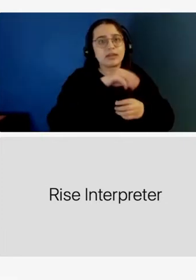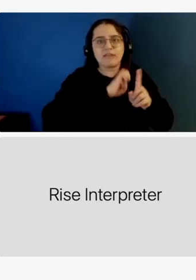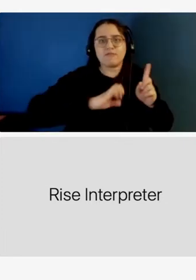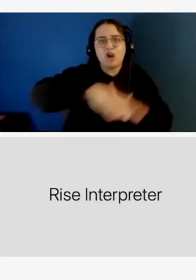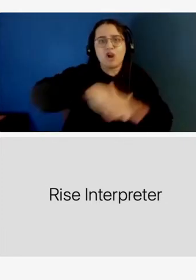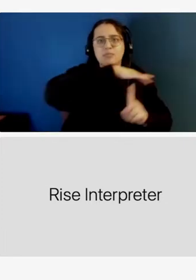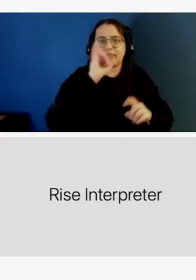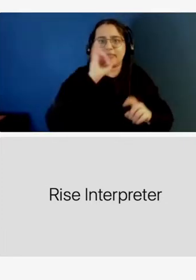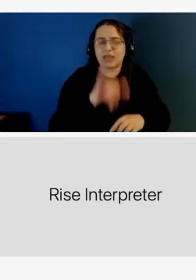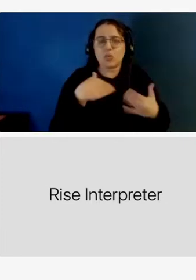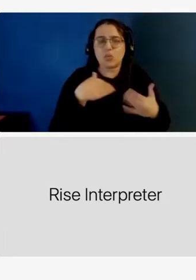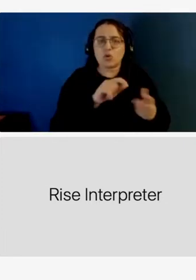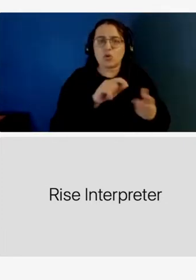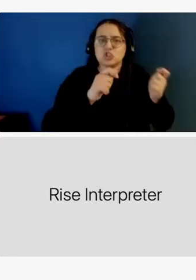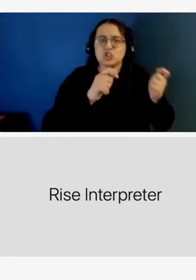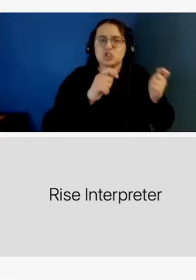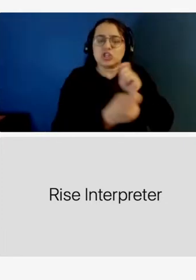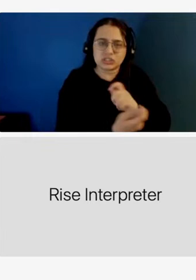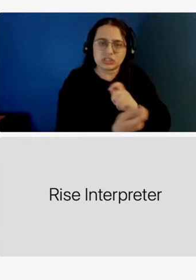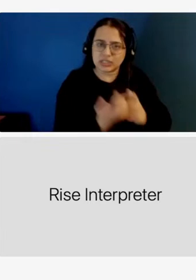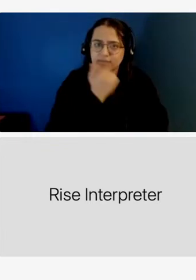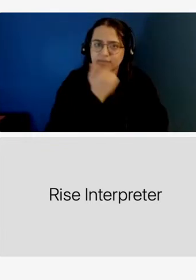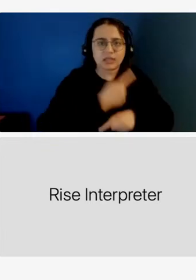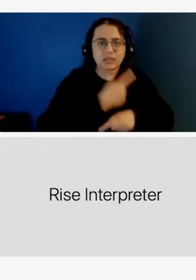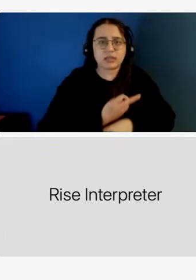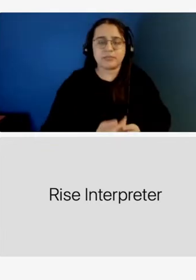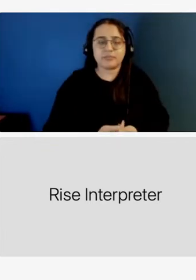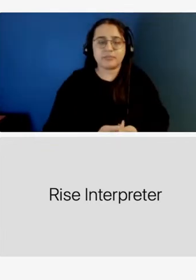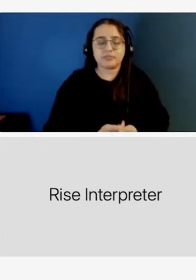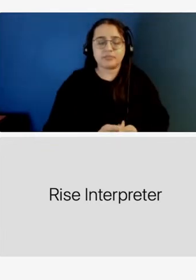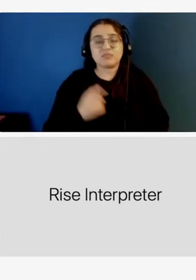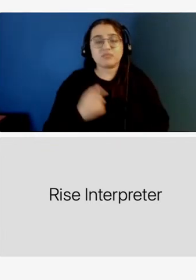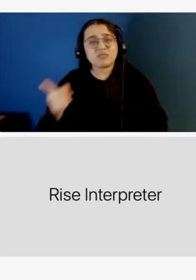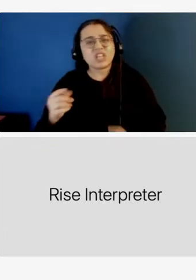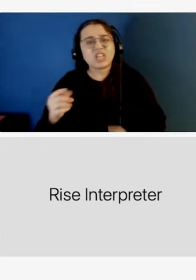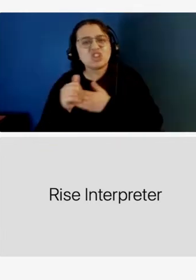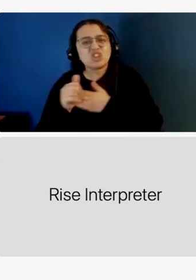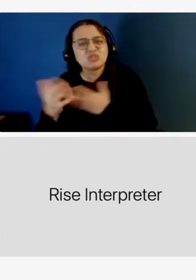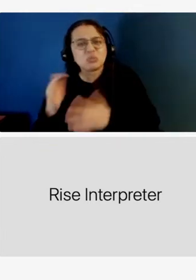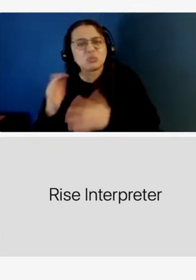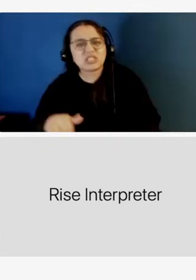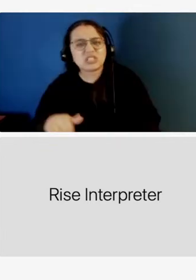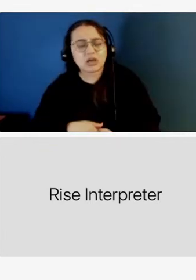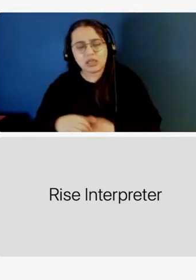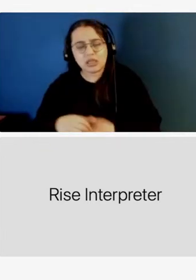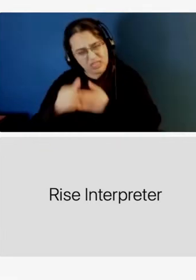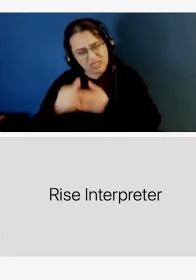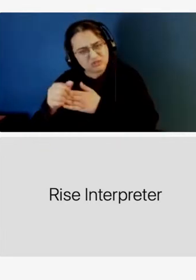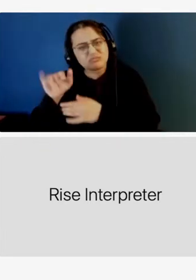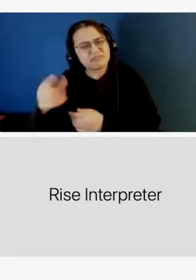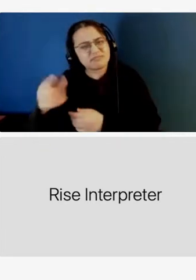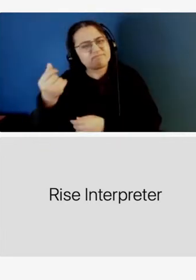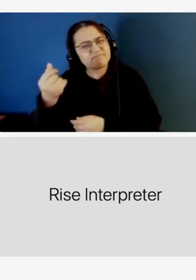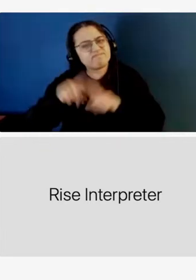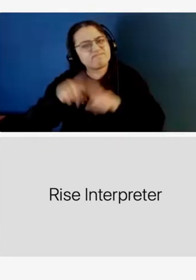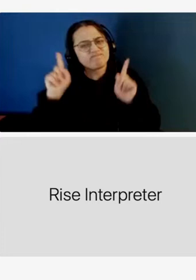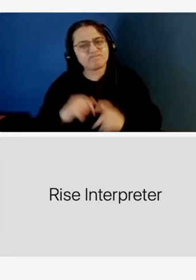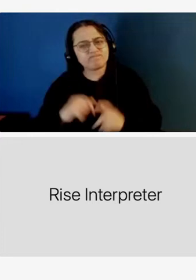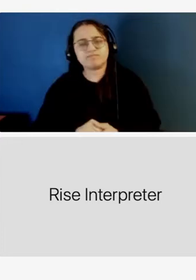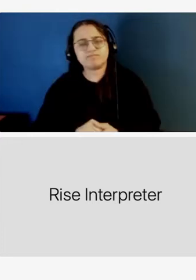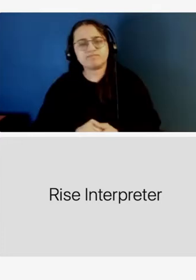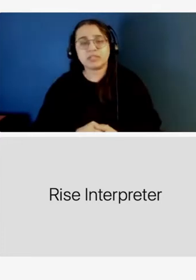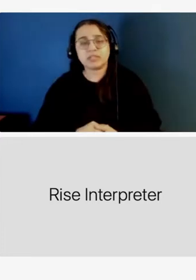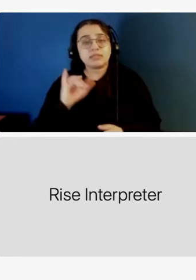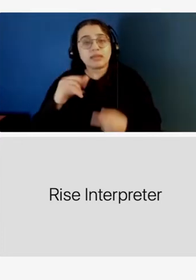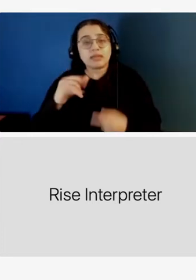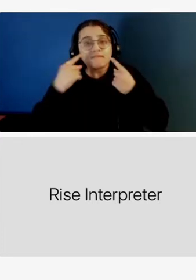What is leadership? Leadership is somewhat different. The famous definition that we all love